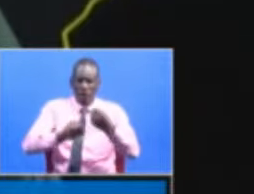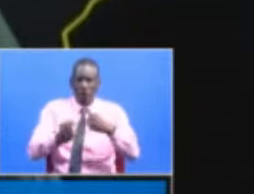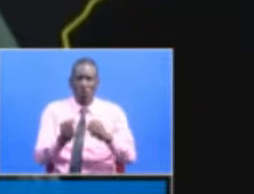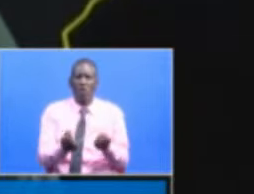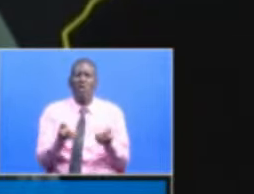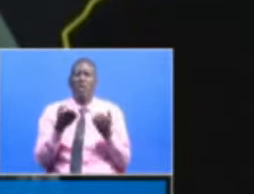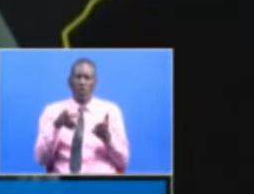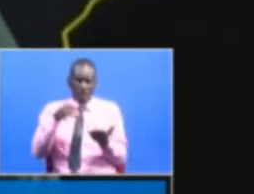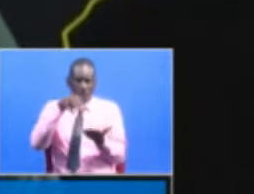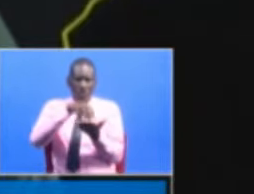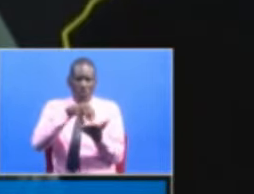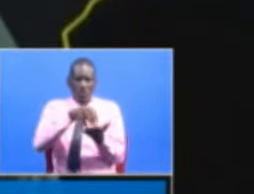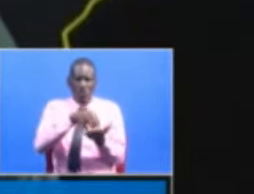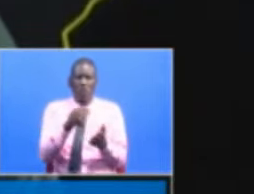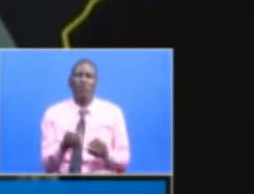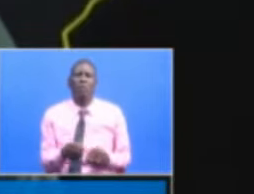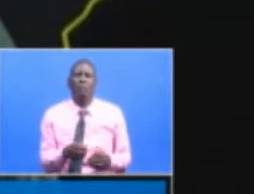this case,